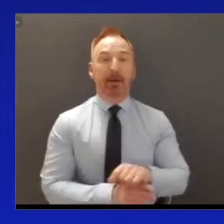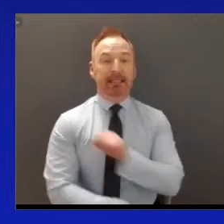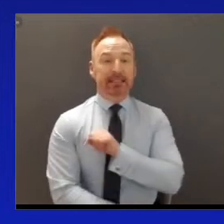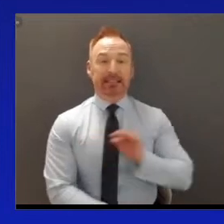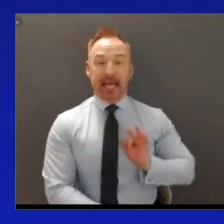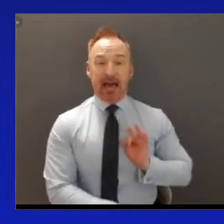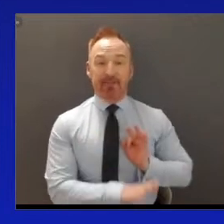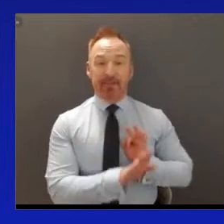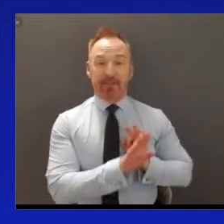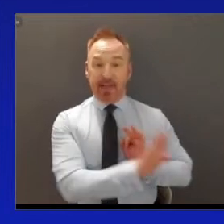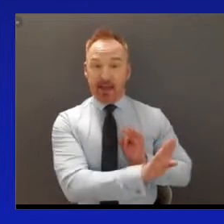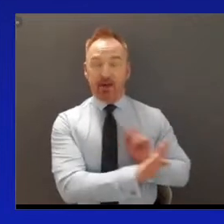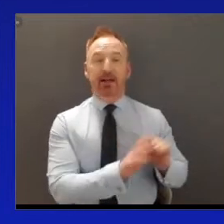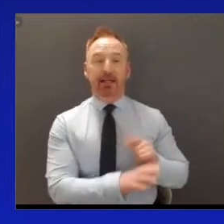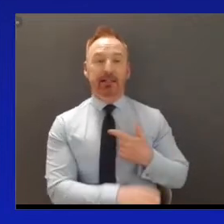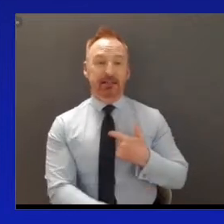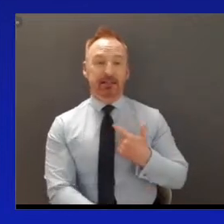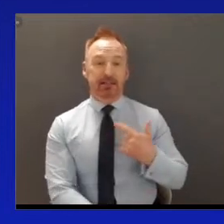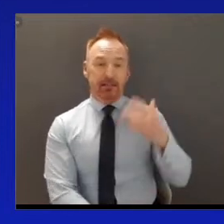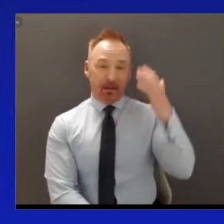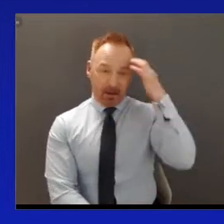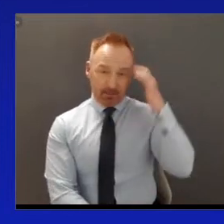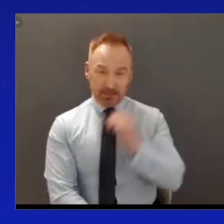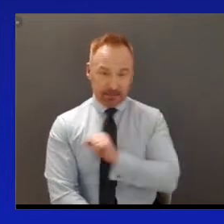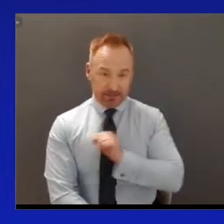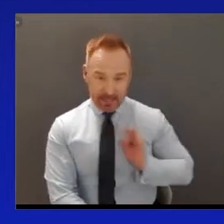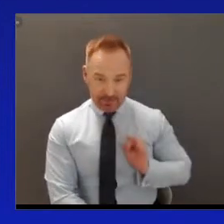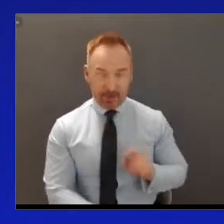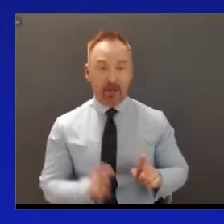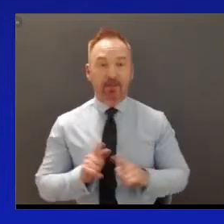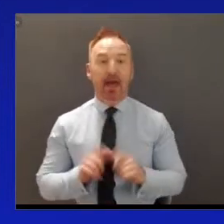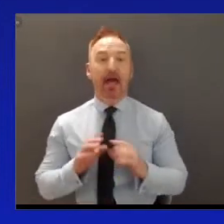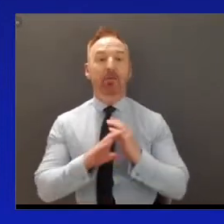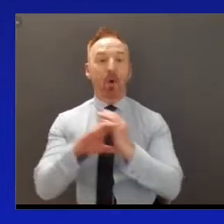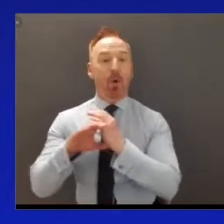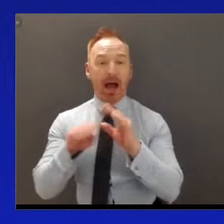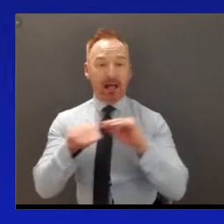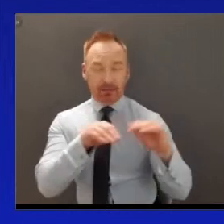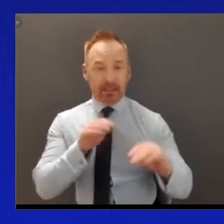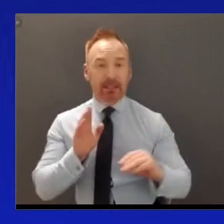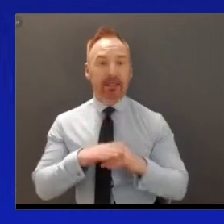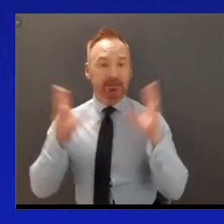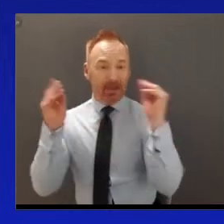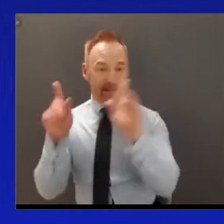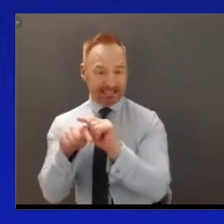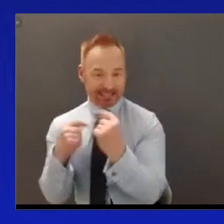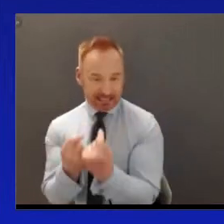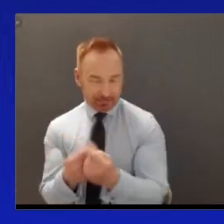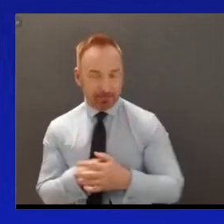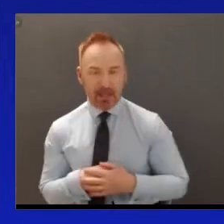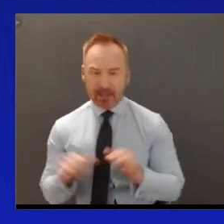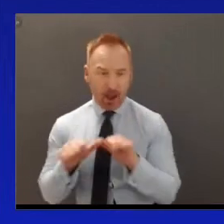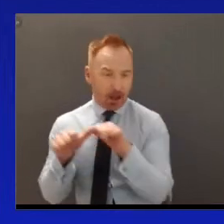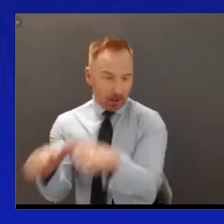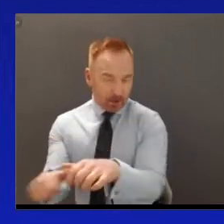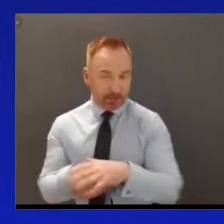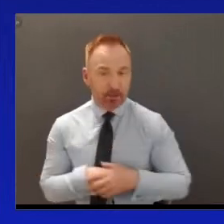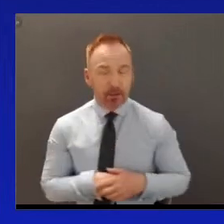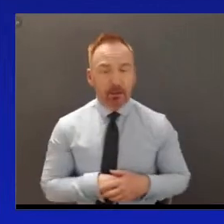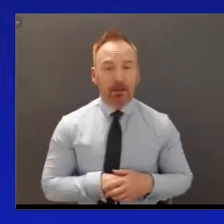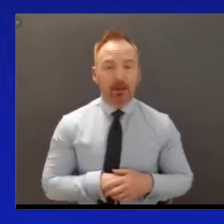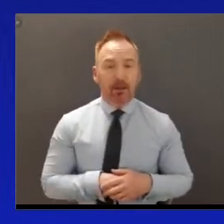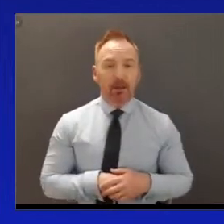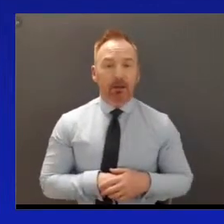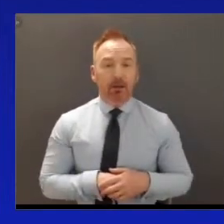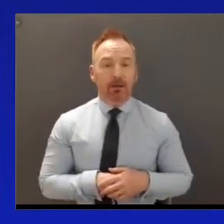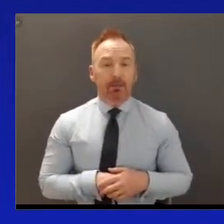clinics right now have been staffed by our paramedic team, and they'll continue to be able to do that. The 3 others that we're standing up as part